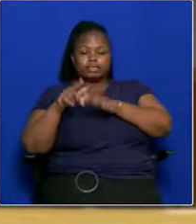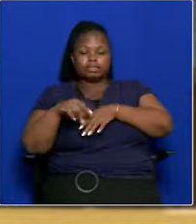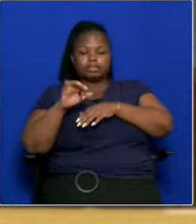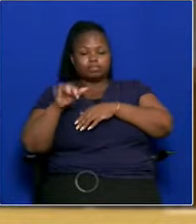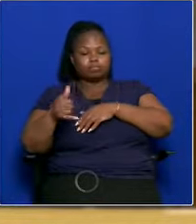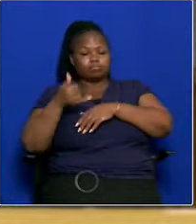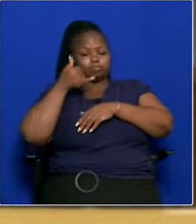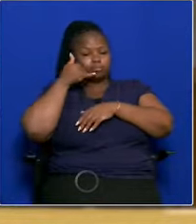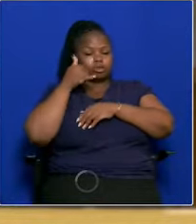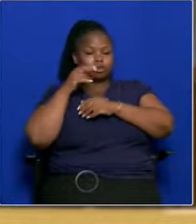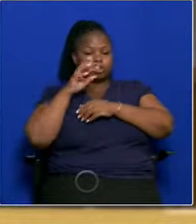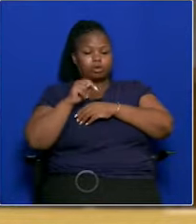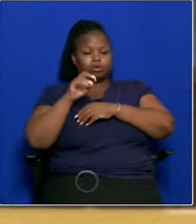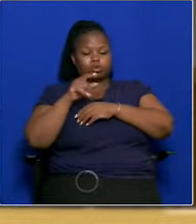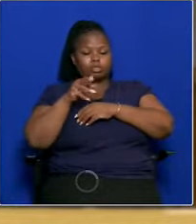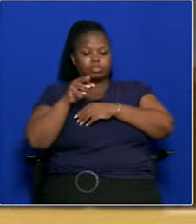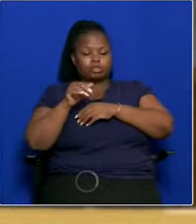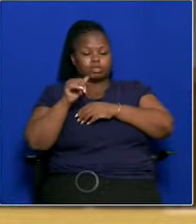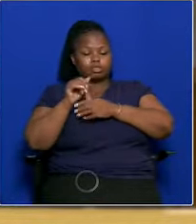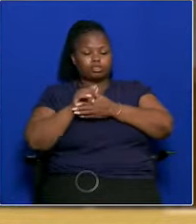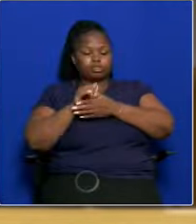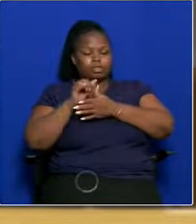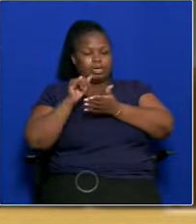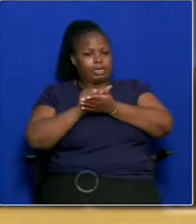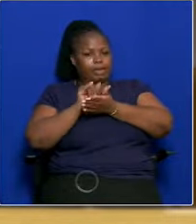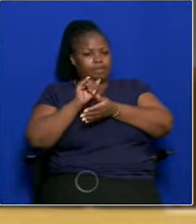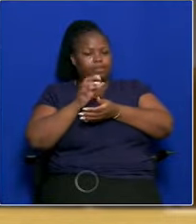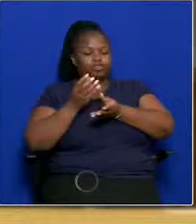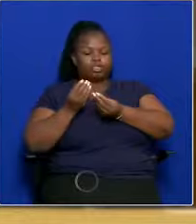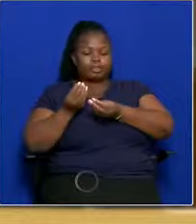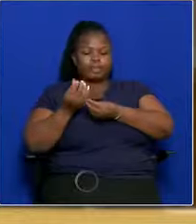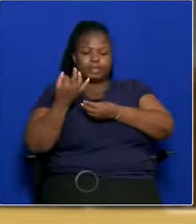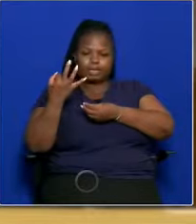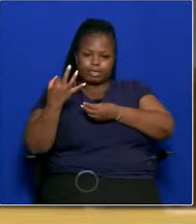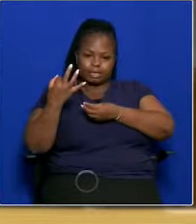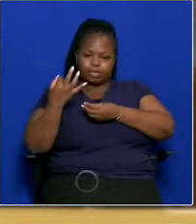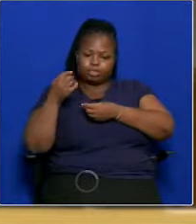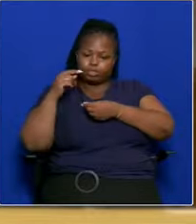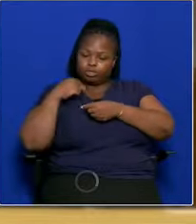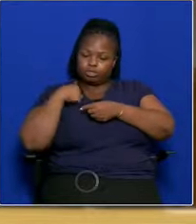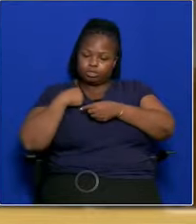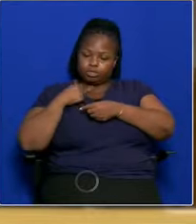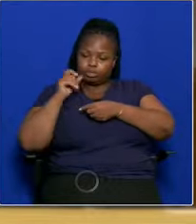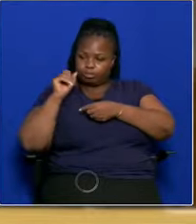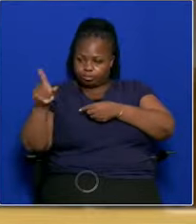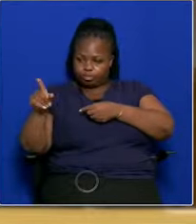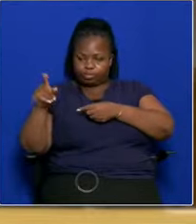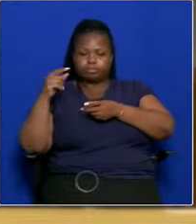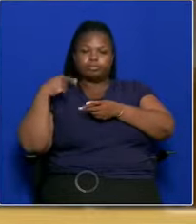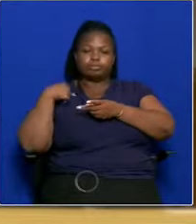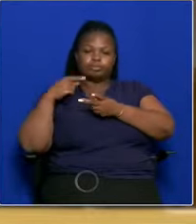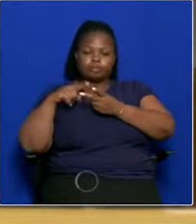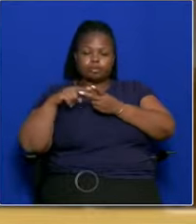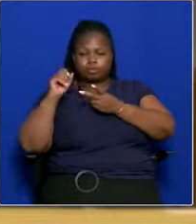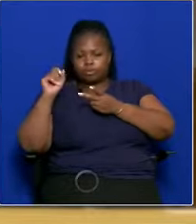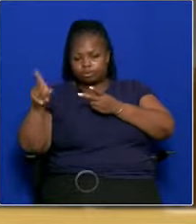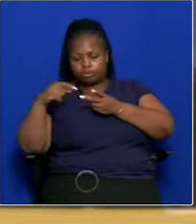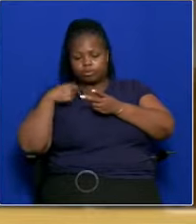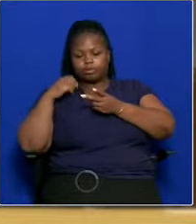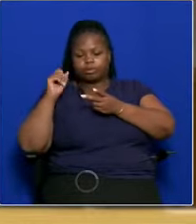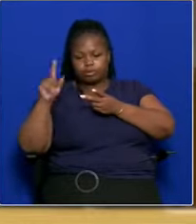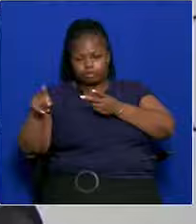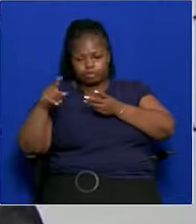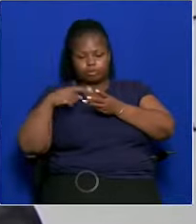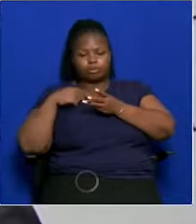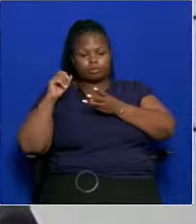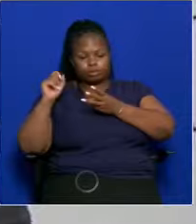number 3 is you to Sergeant Nkosi. Chat number 4, it's you to Sergeant Nkosi. Number 5, number 6, number 7, number 8,